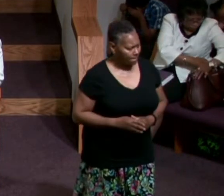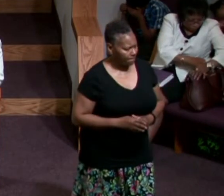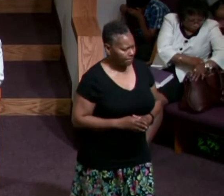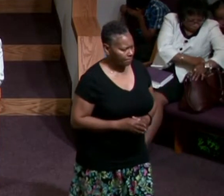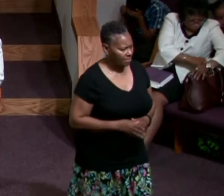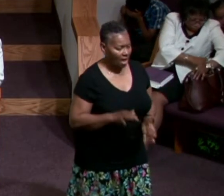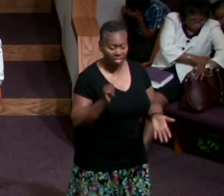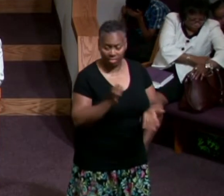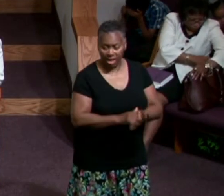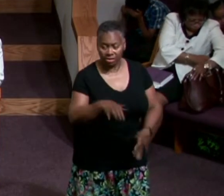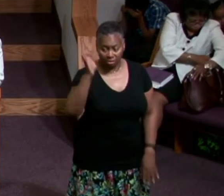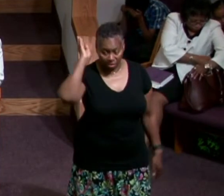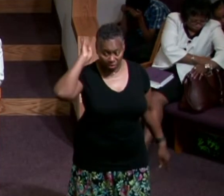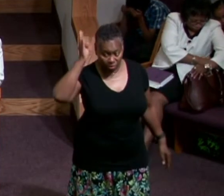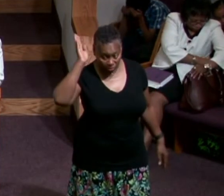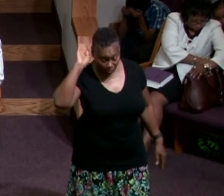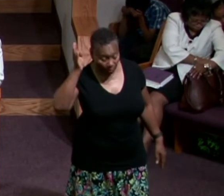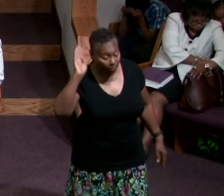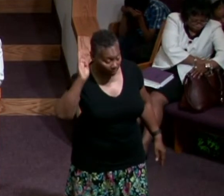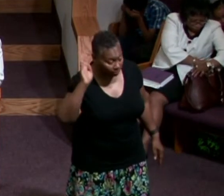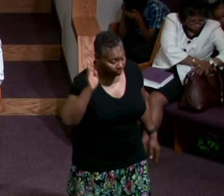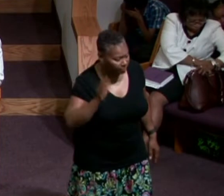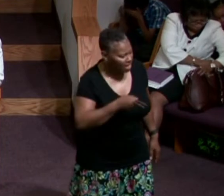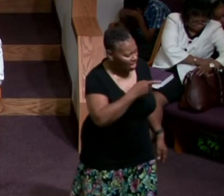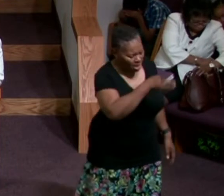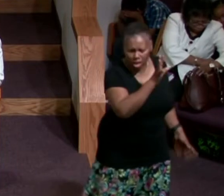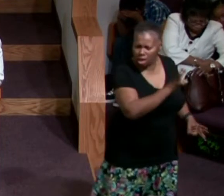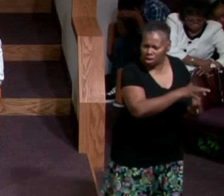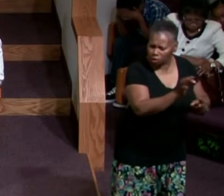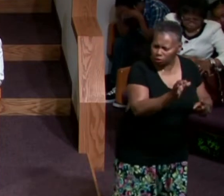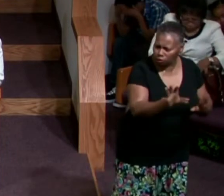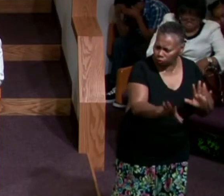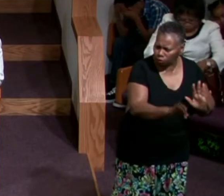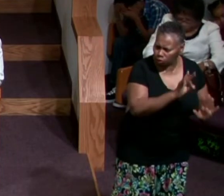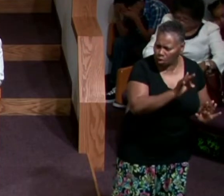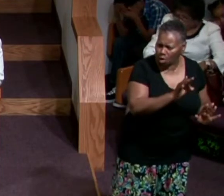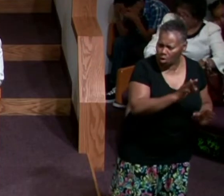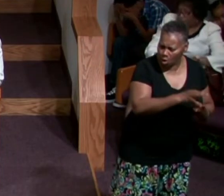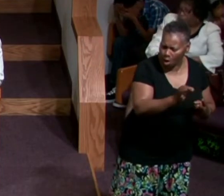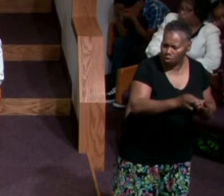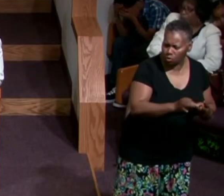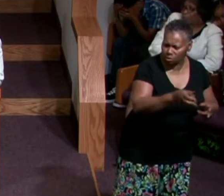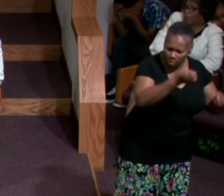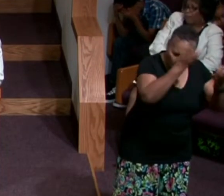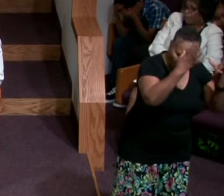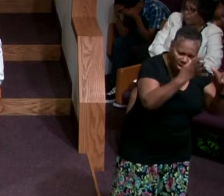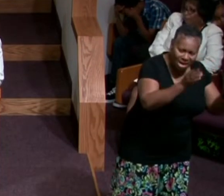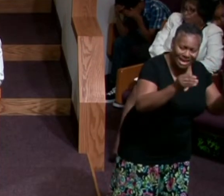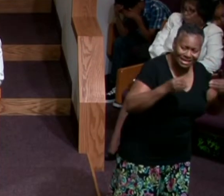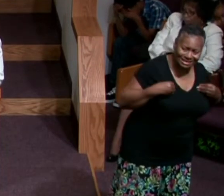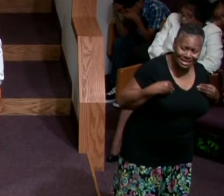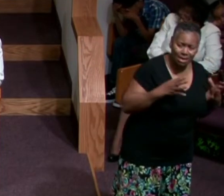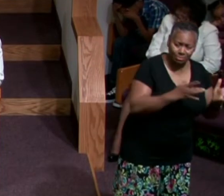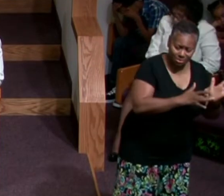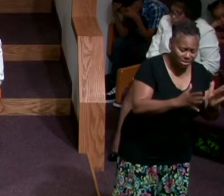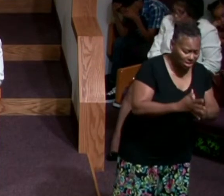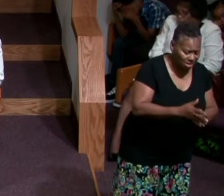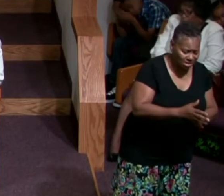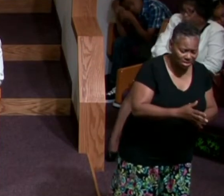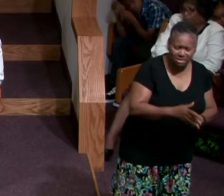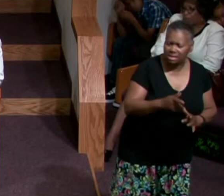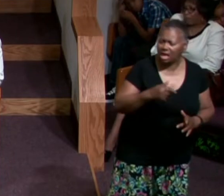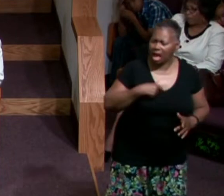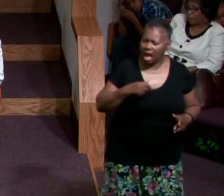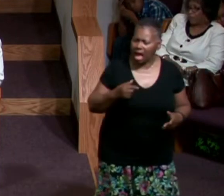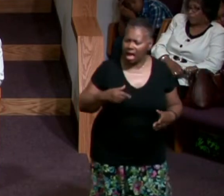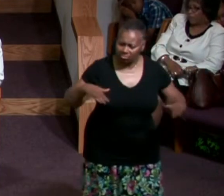That's a sermon in there, y'all. He chose to be obedient and accept Jesus. So I lift